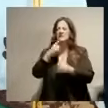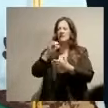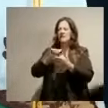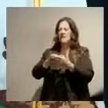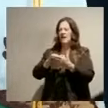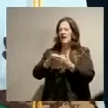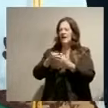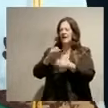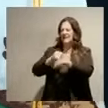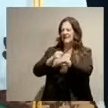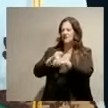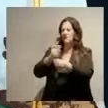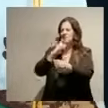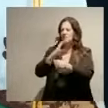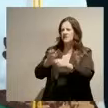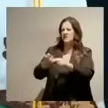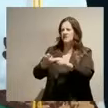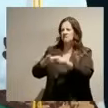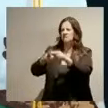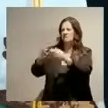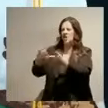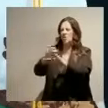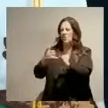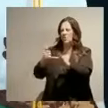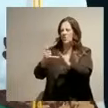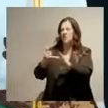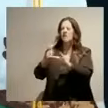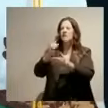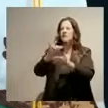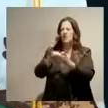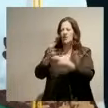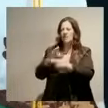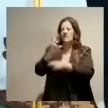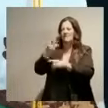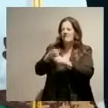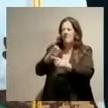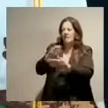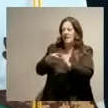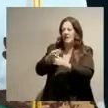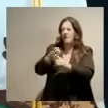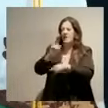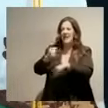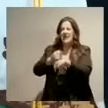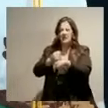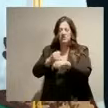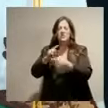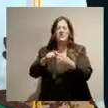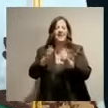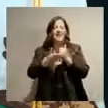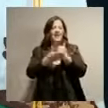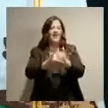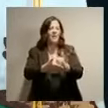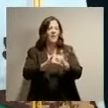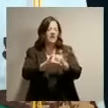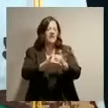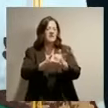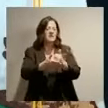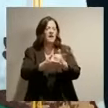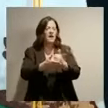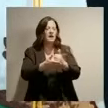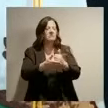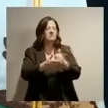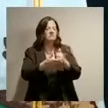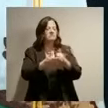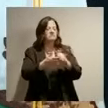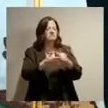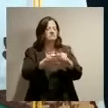accrued, and we're using that interest to offset some general fund expenditures. You know about